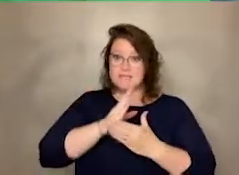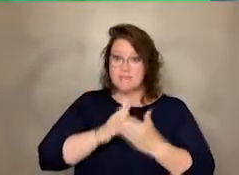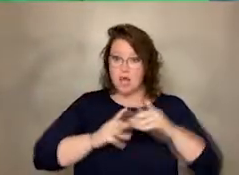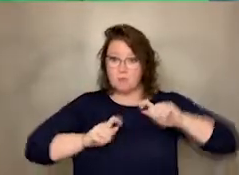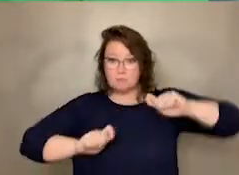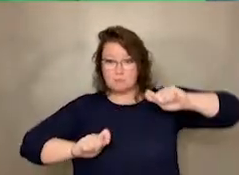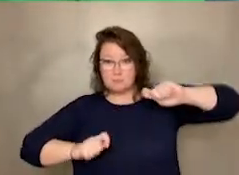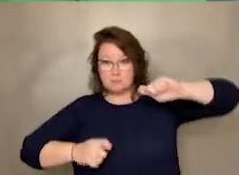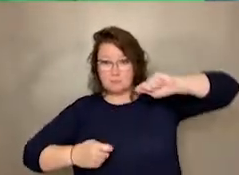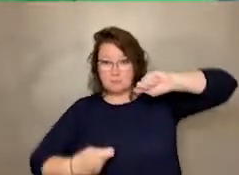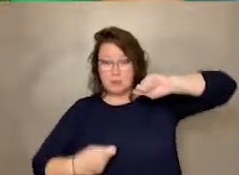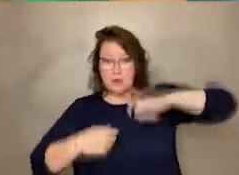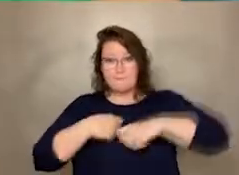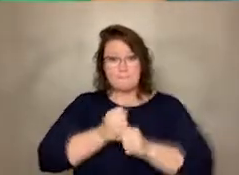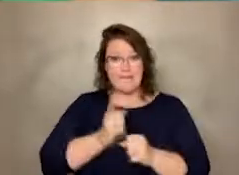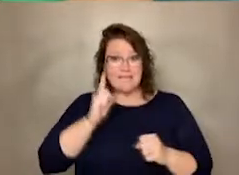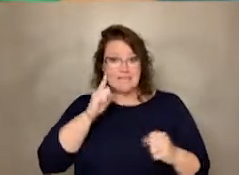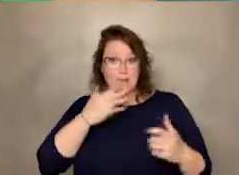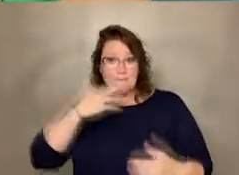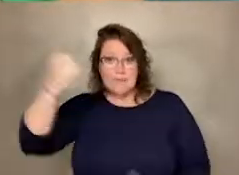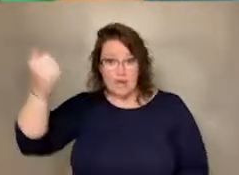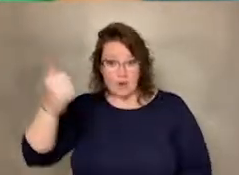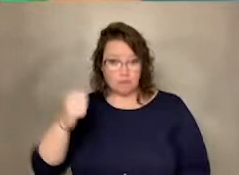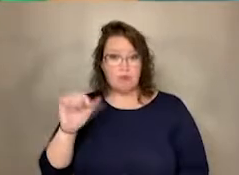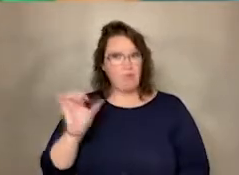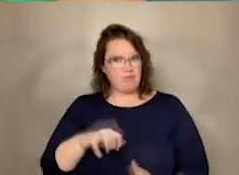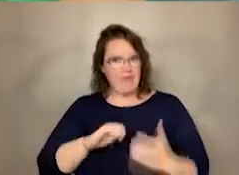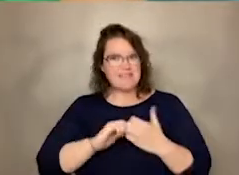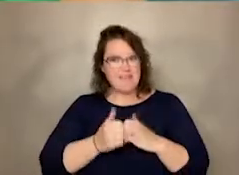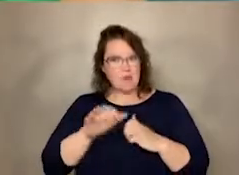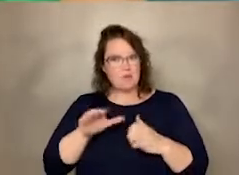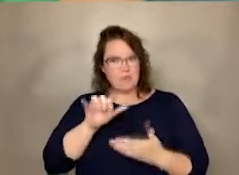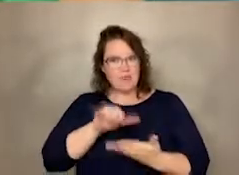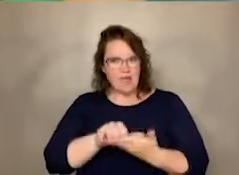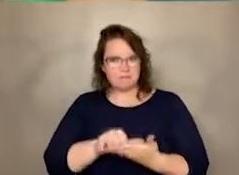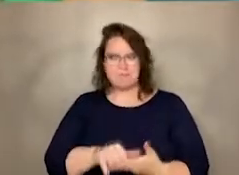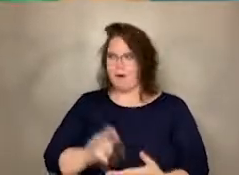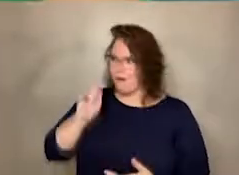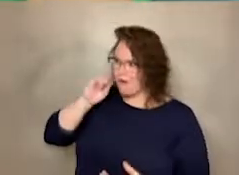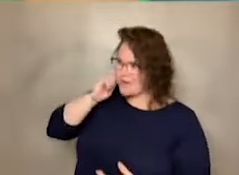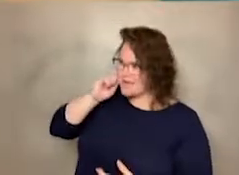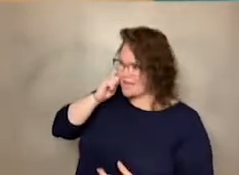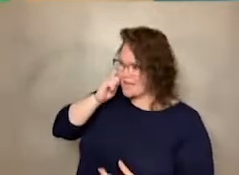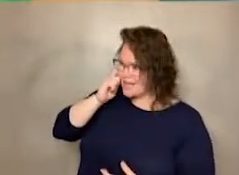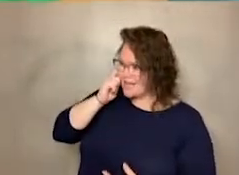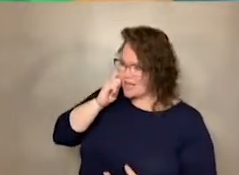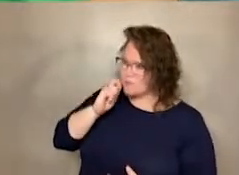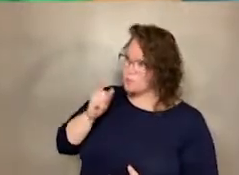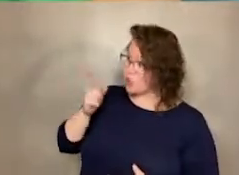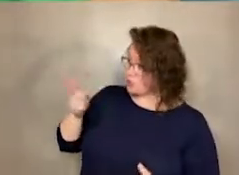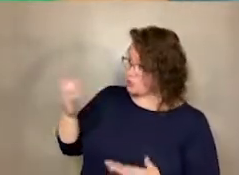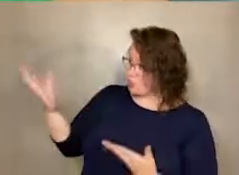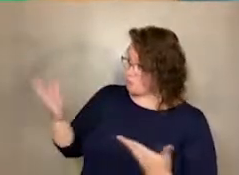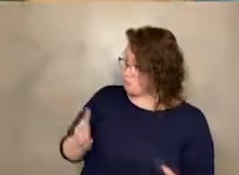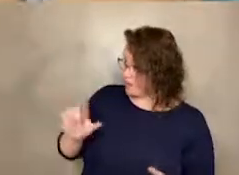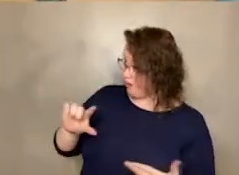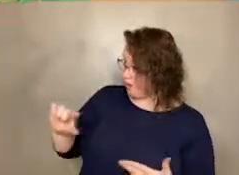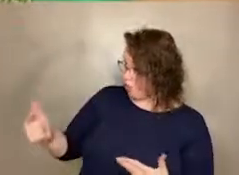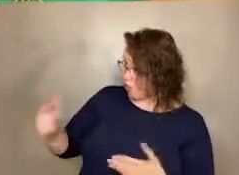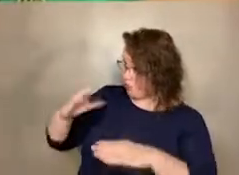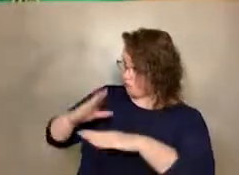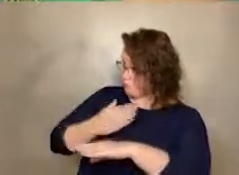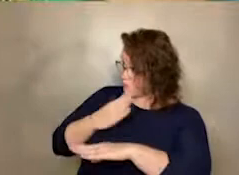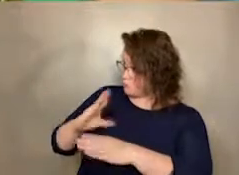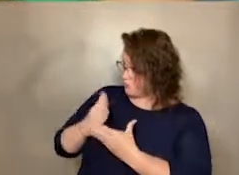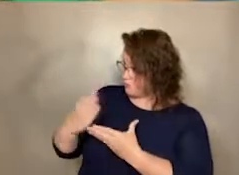strings to make it sound better. So that's how you tune that instrument. Oh, that's pretty neat. So did you bring another instrument for us to see? I